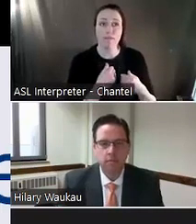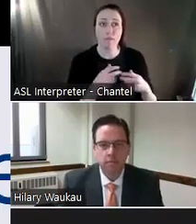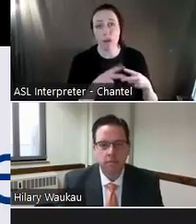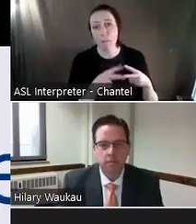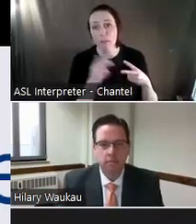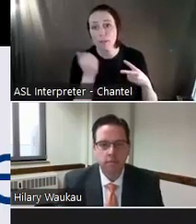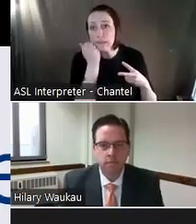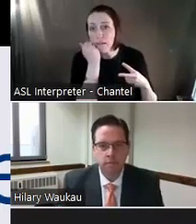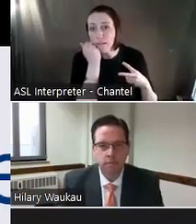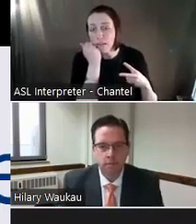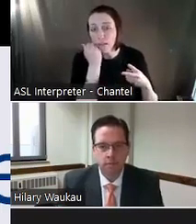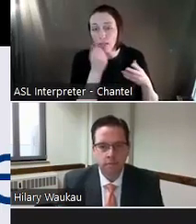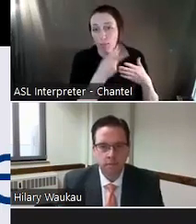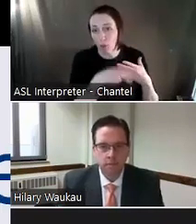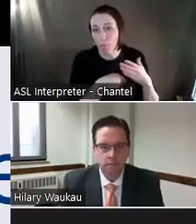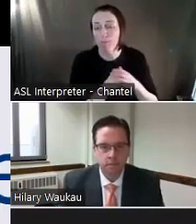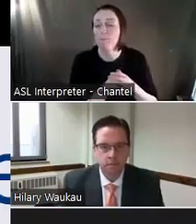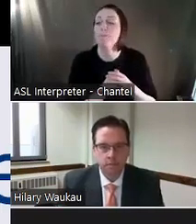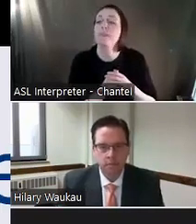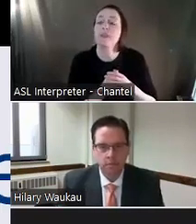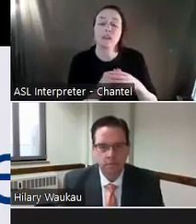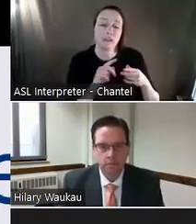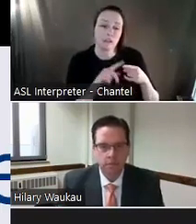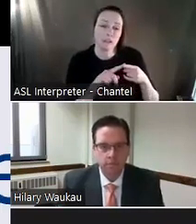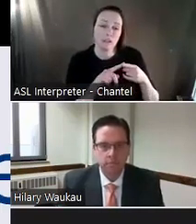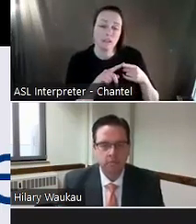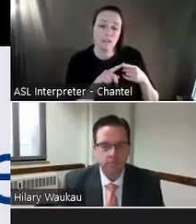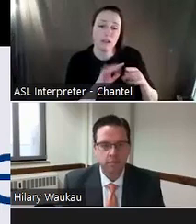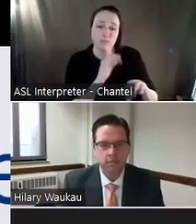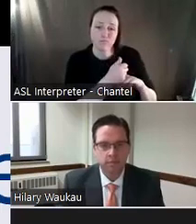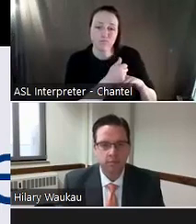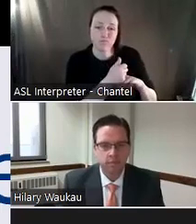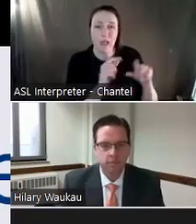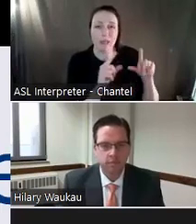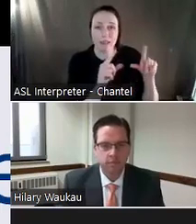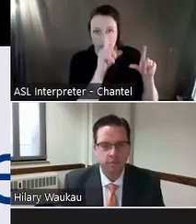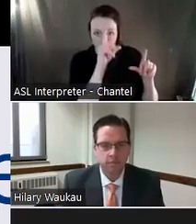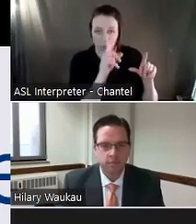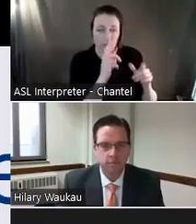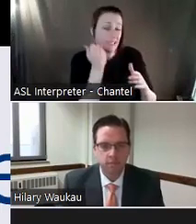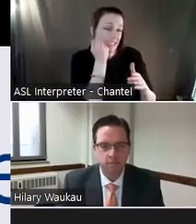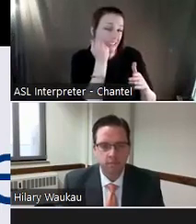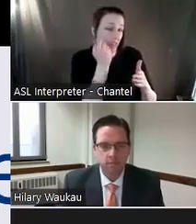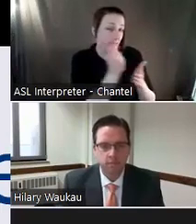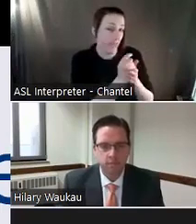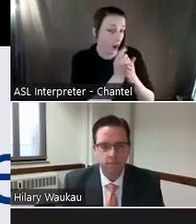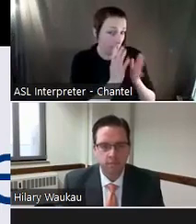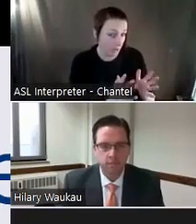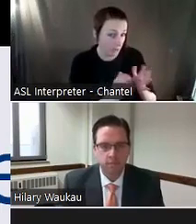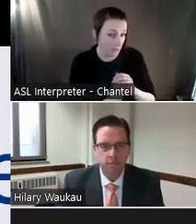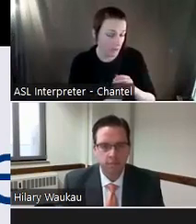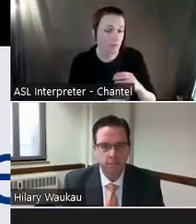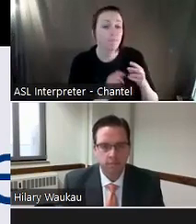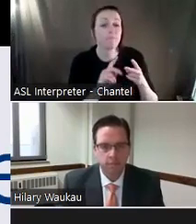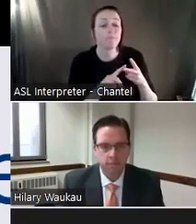It would establish licensure for dental therapists, and then it also includes